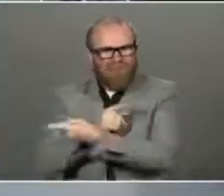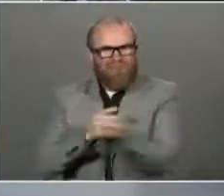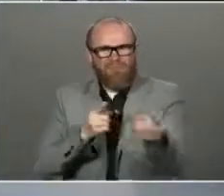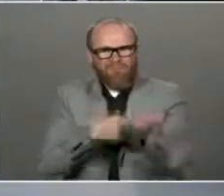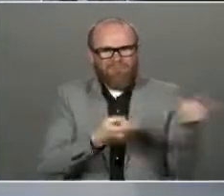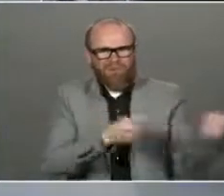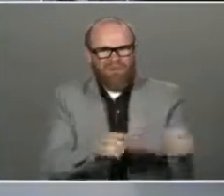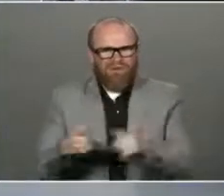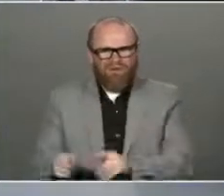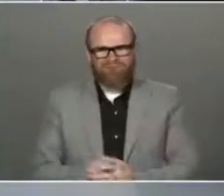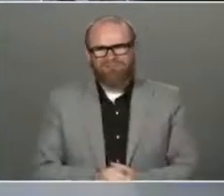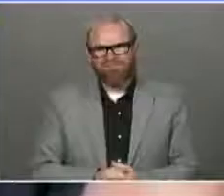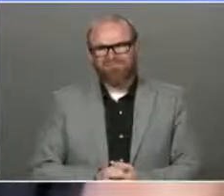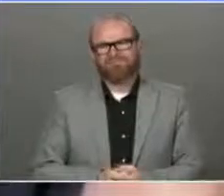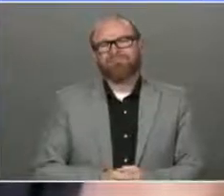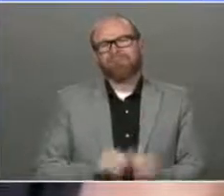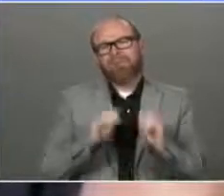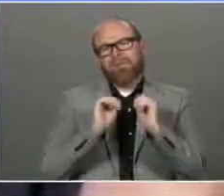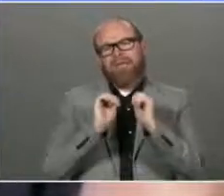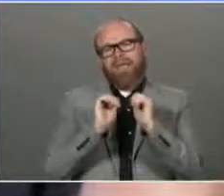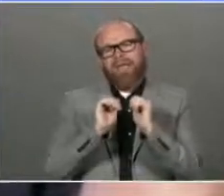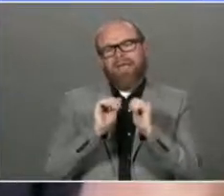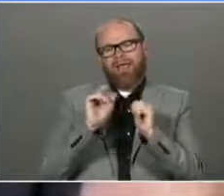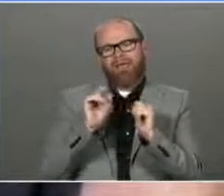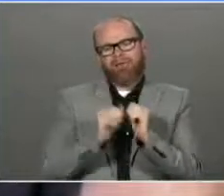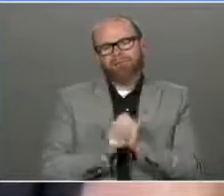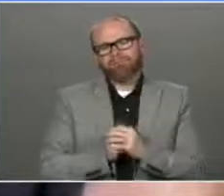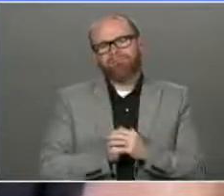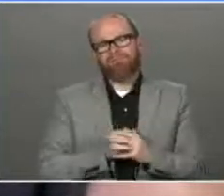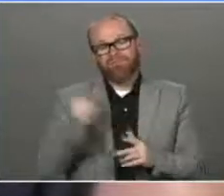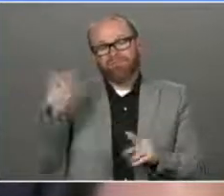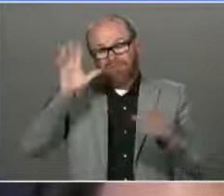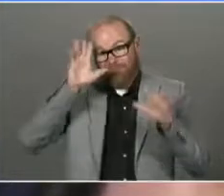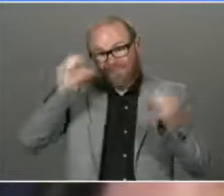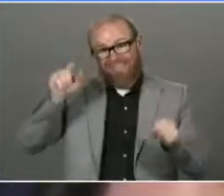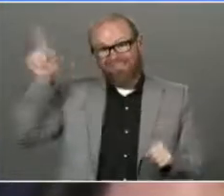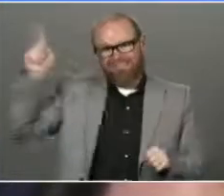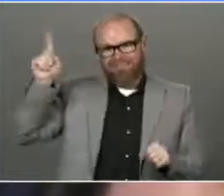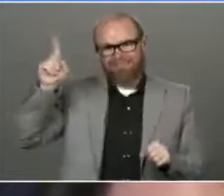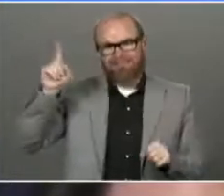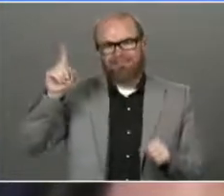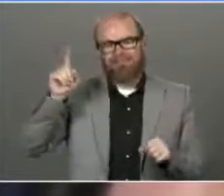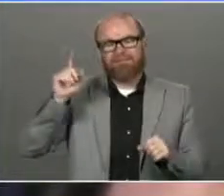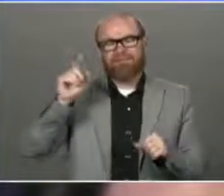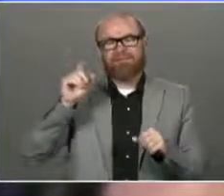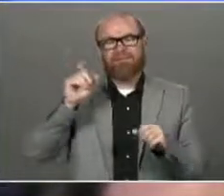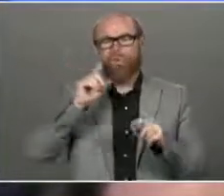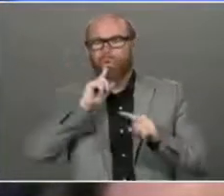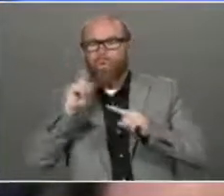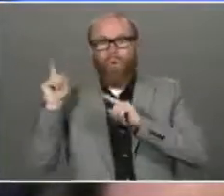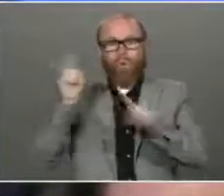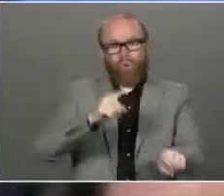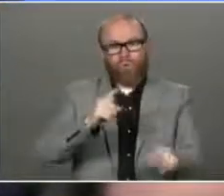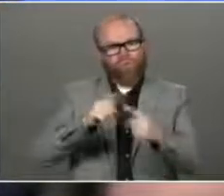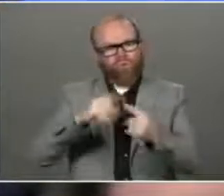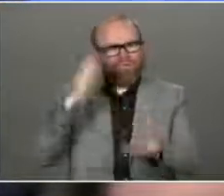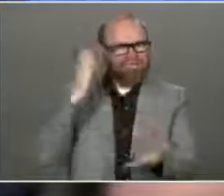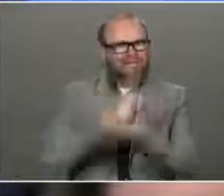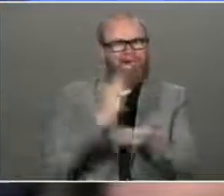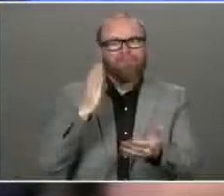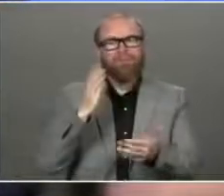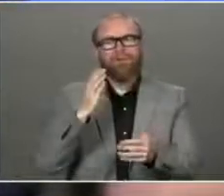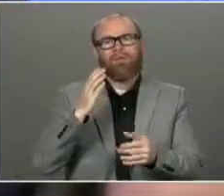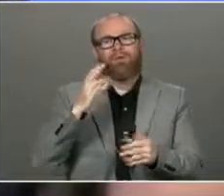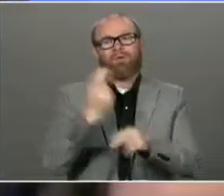was the president's executive order to stop oil and gas leases on federal land? And I know they've come back on that, but just